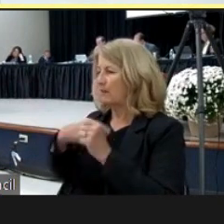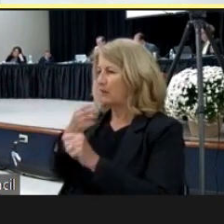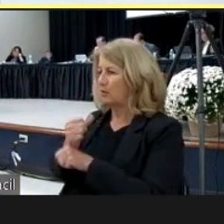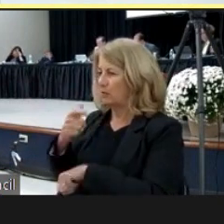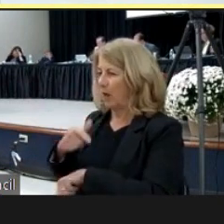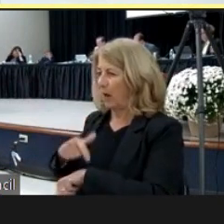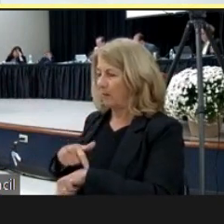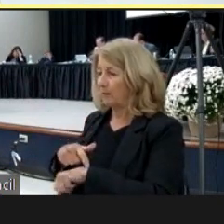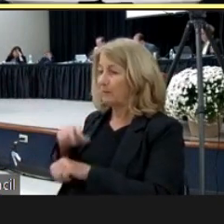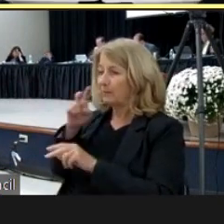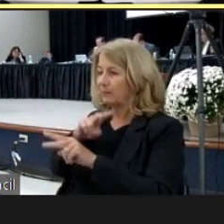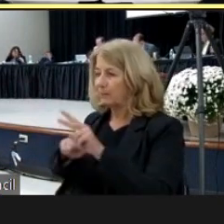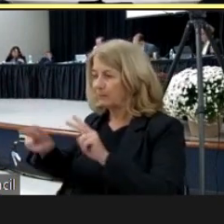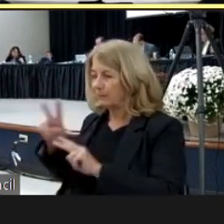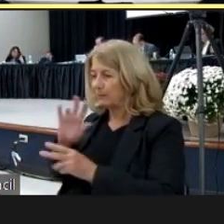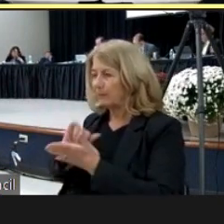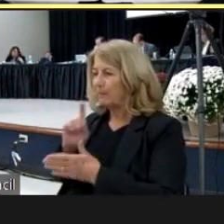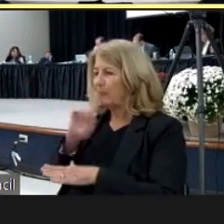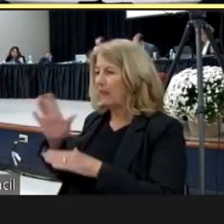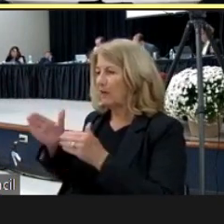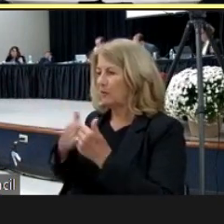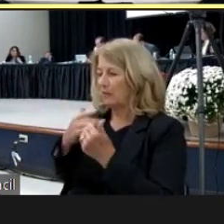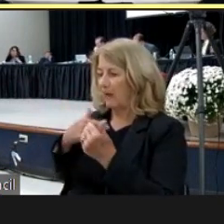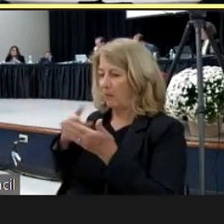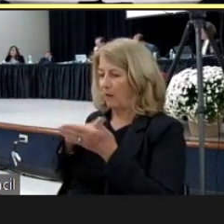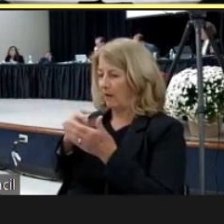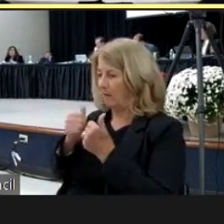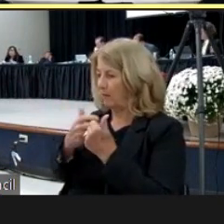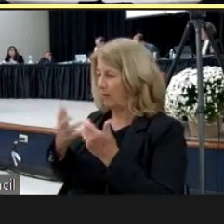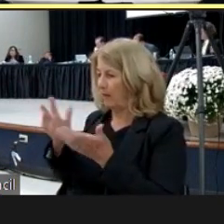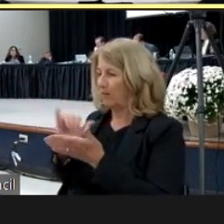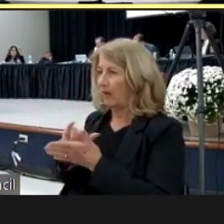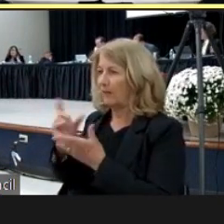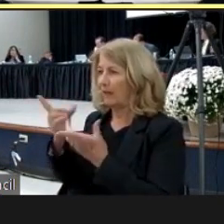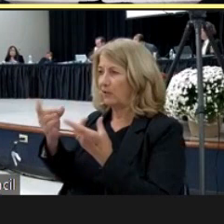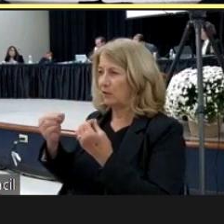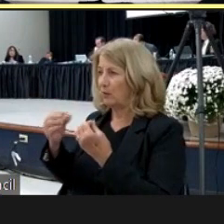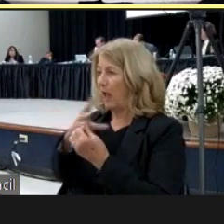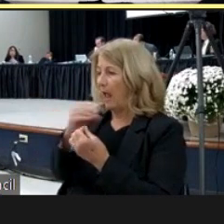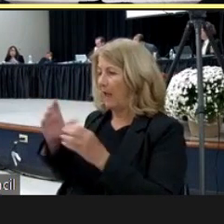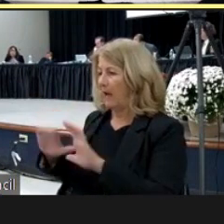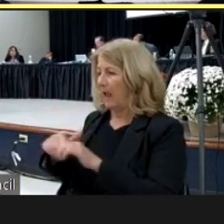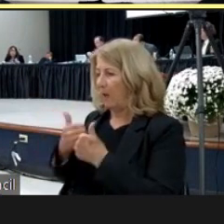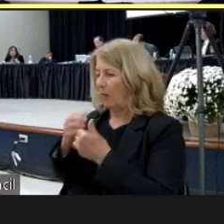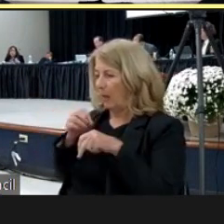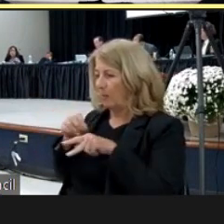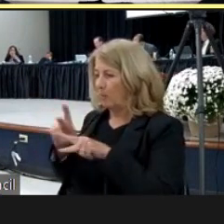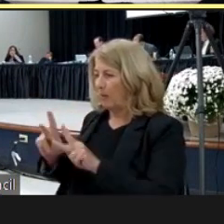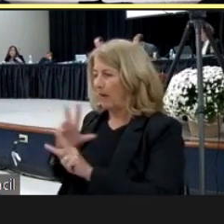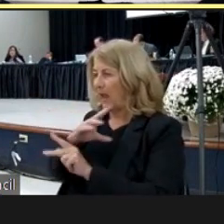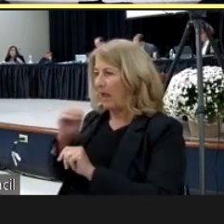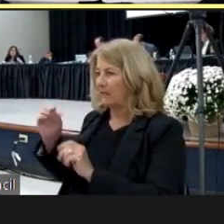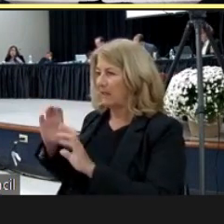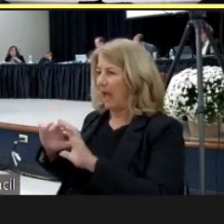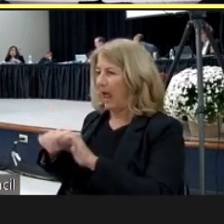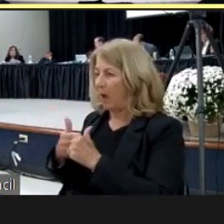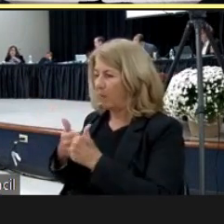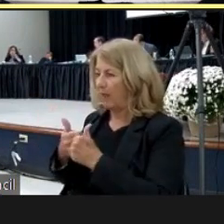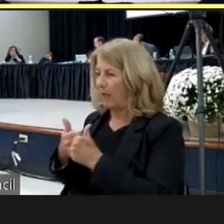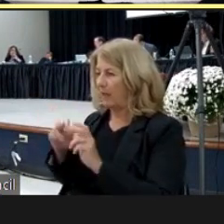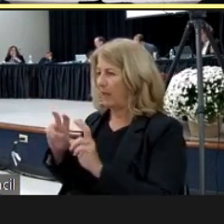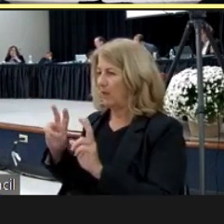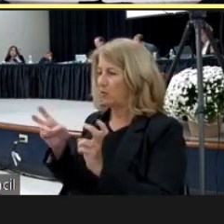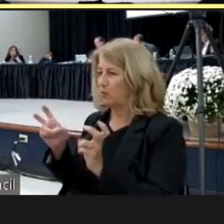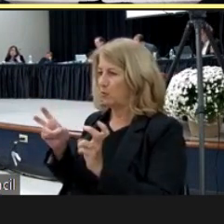real close, and I read everything that they do and how they permit and how they issue